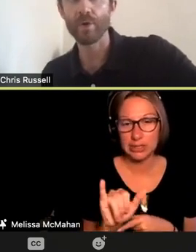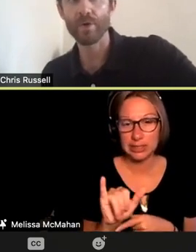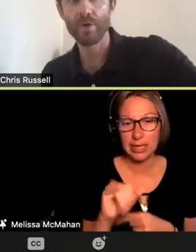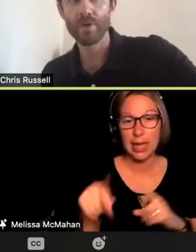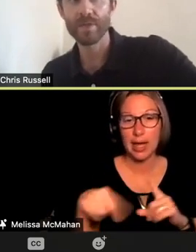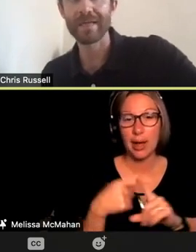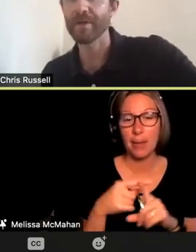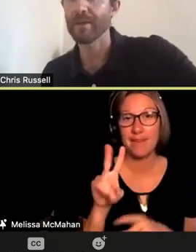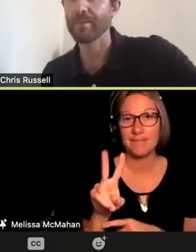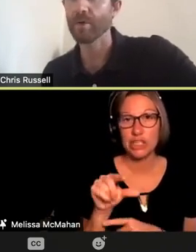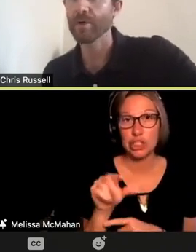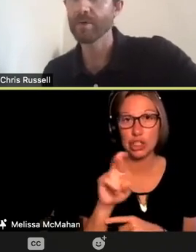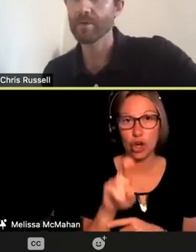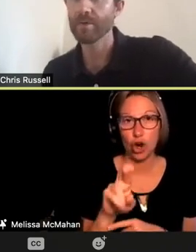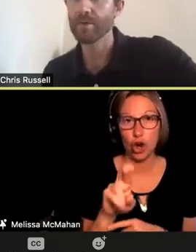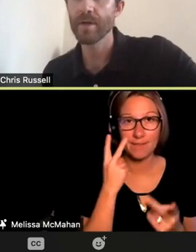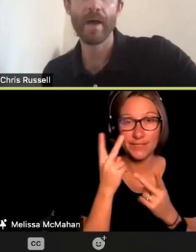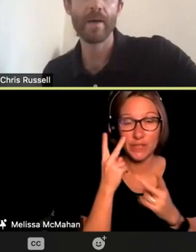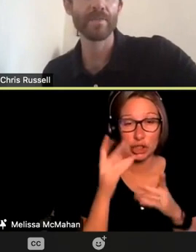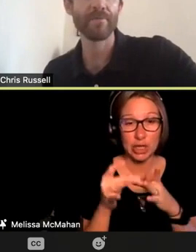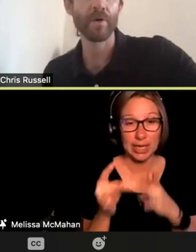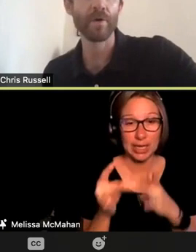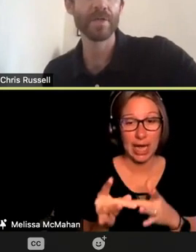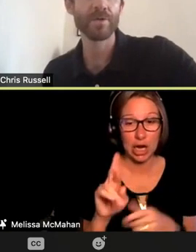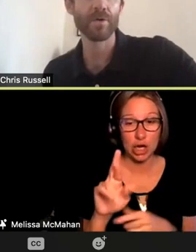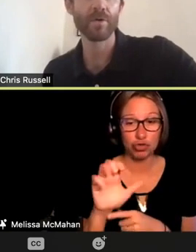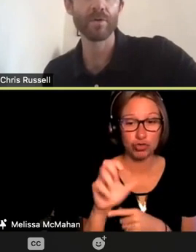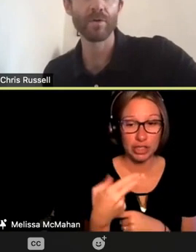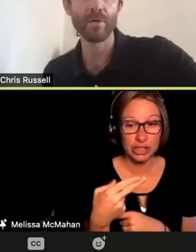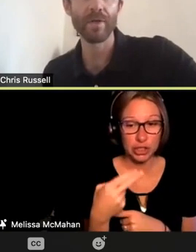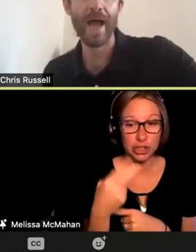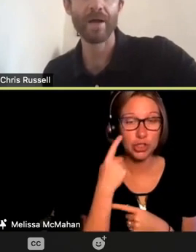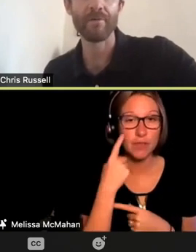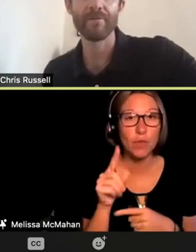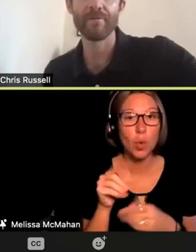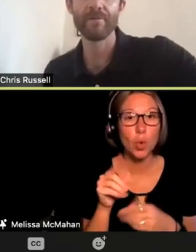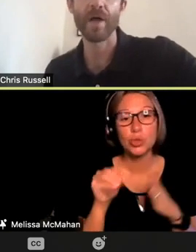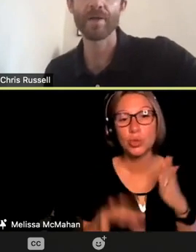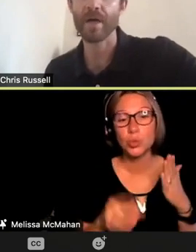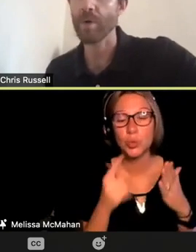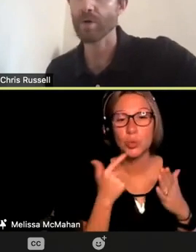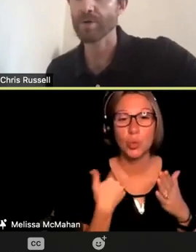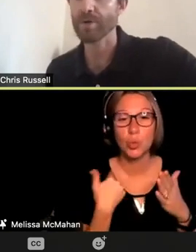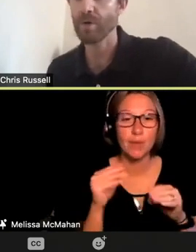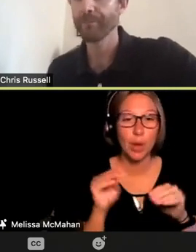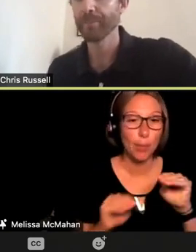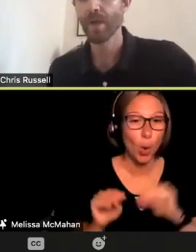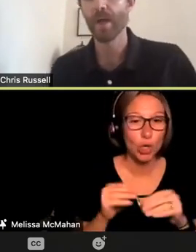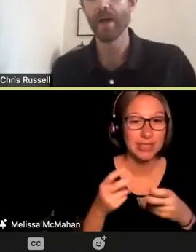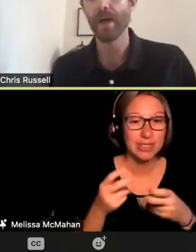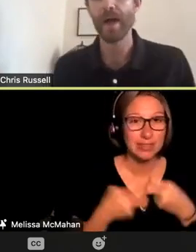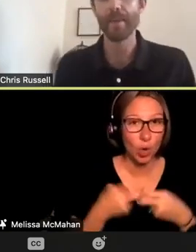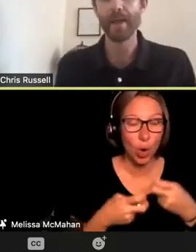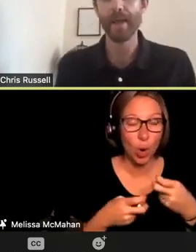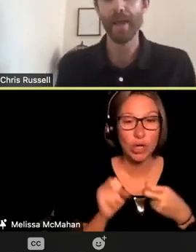with significant motor difficulties or lack of voluntary motor